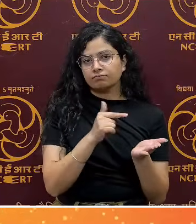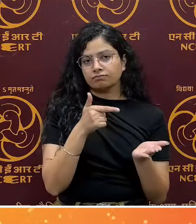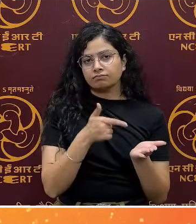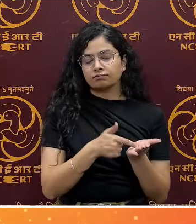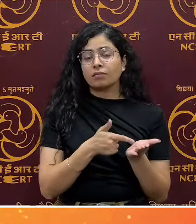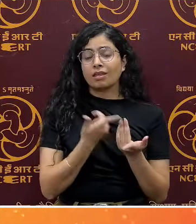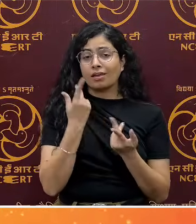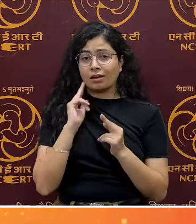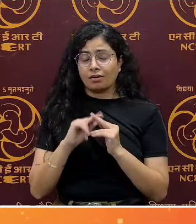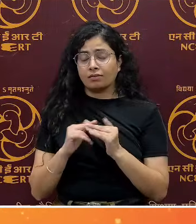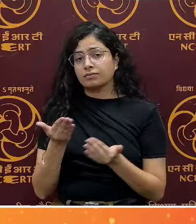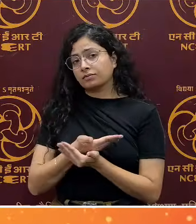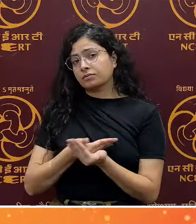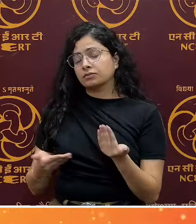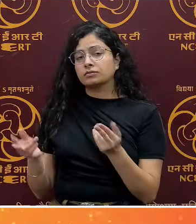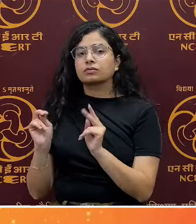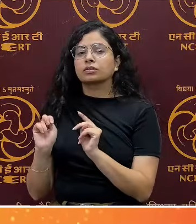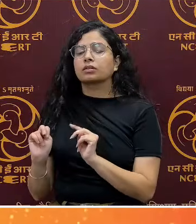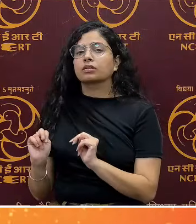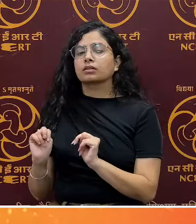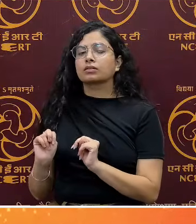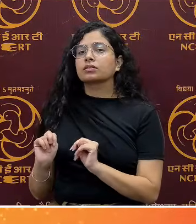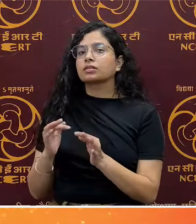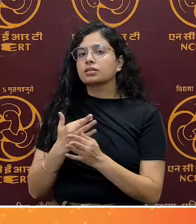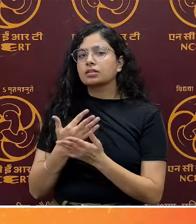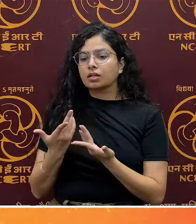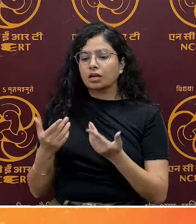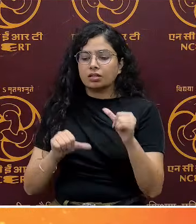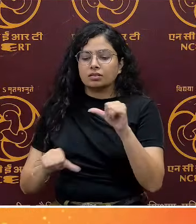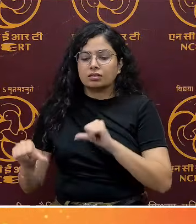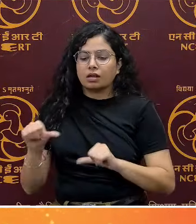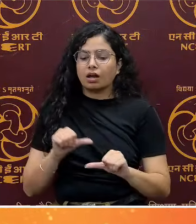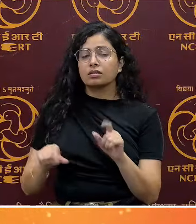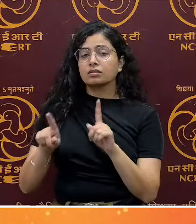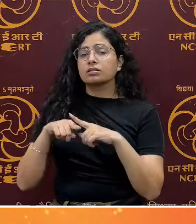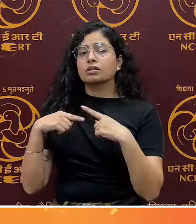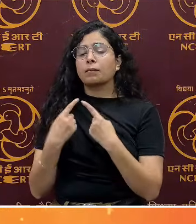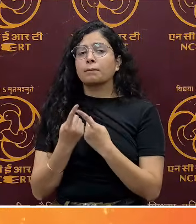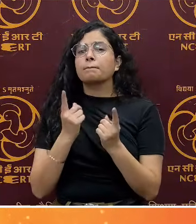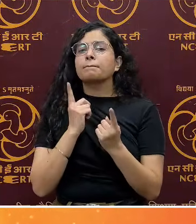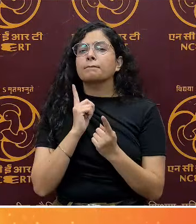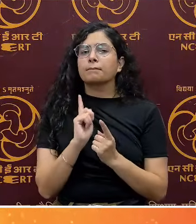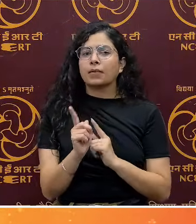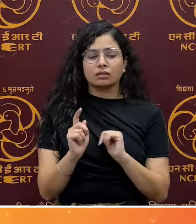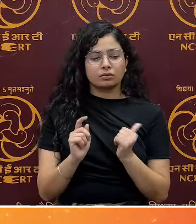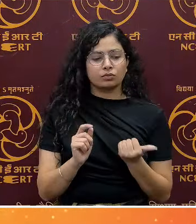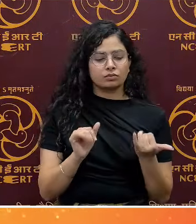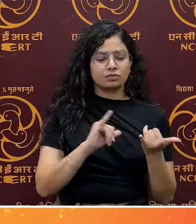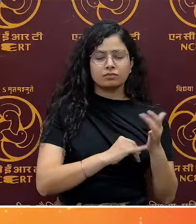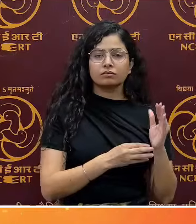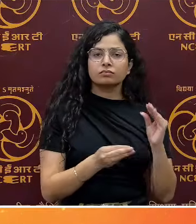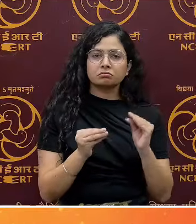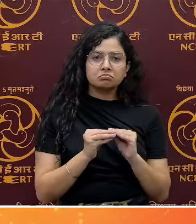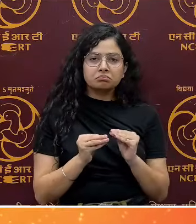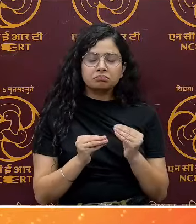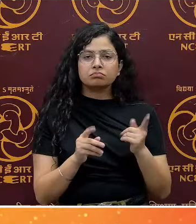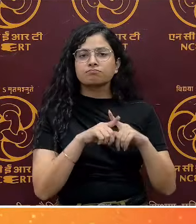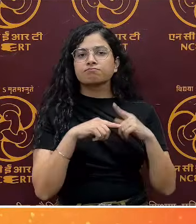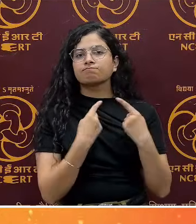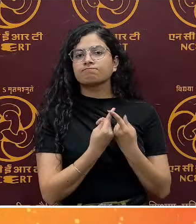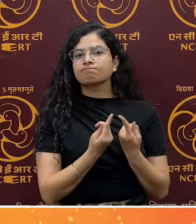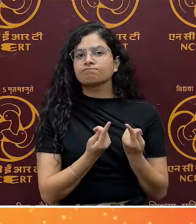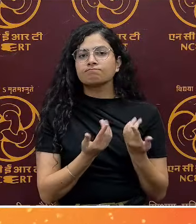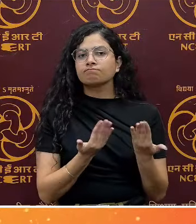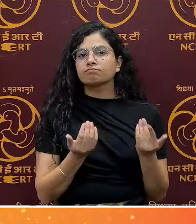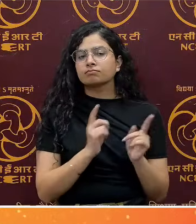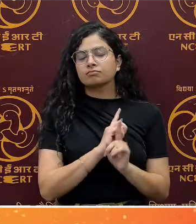Or if we have just a science laboratory, but for other subjects like you maybe have not